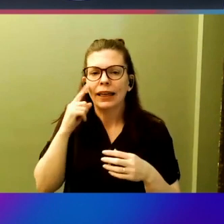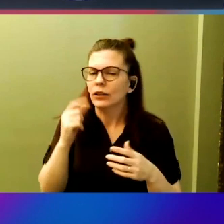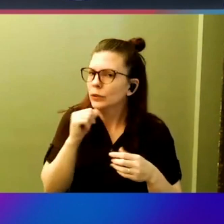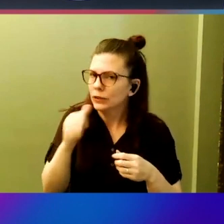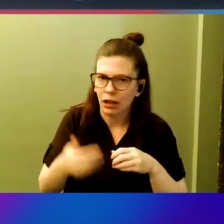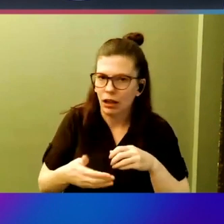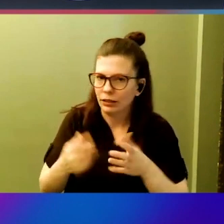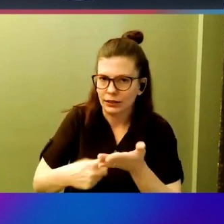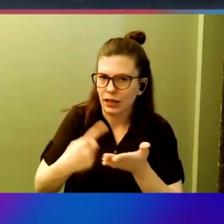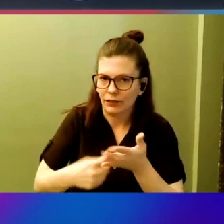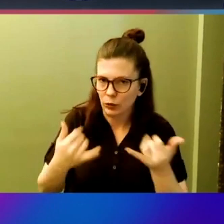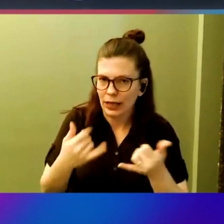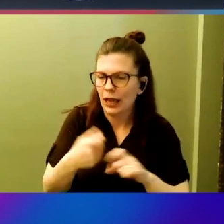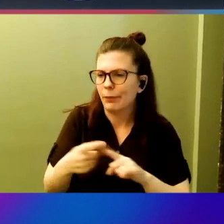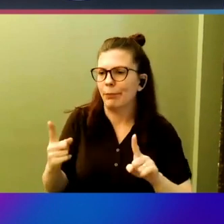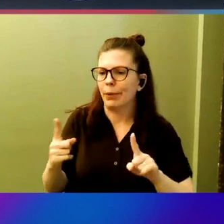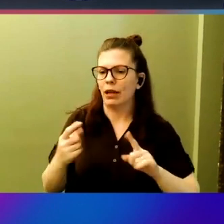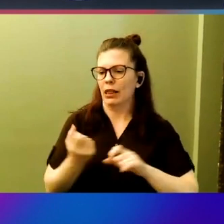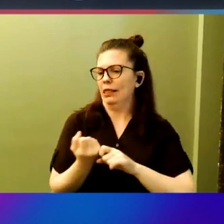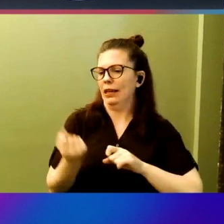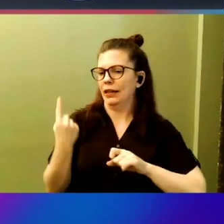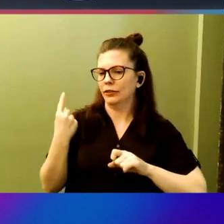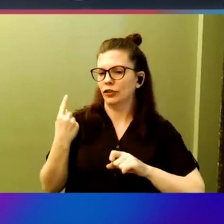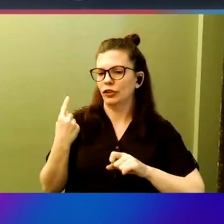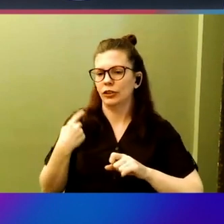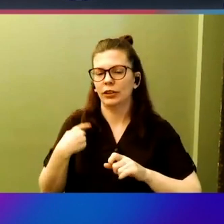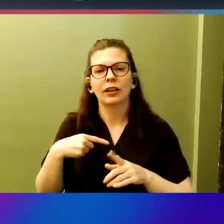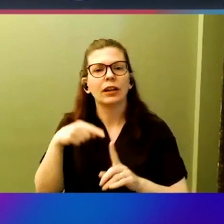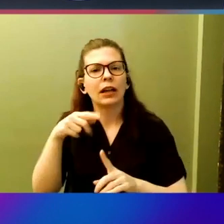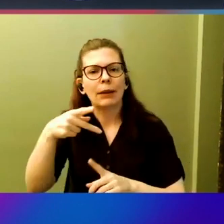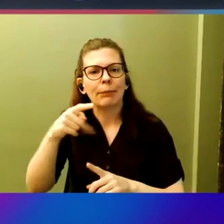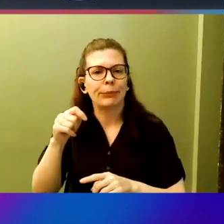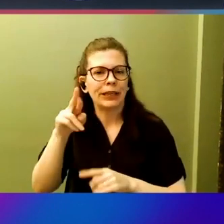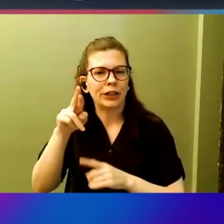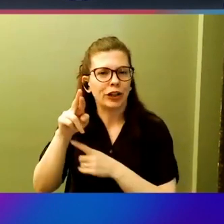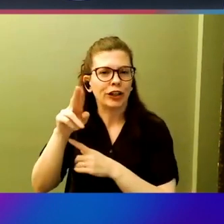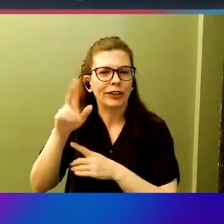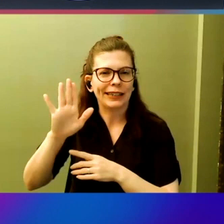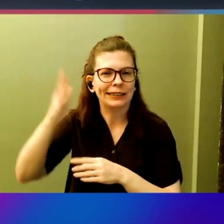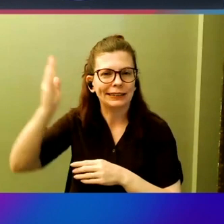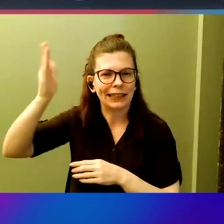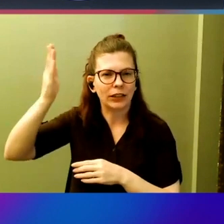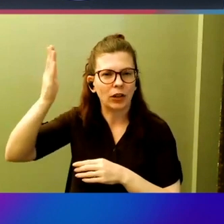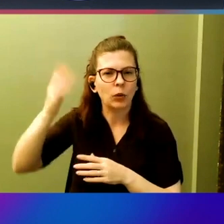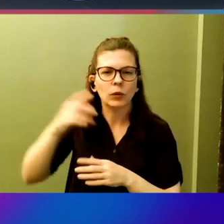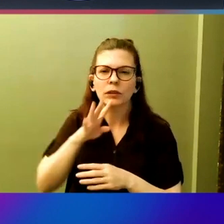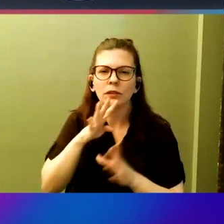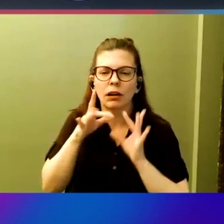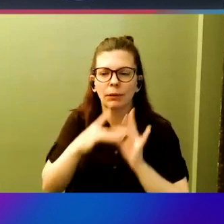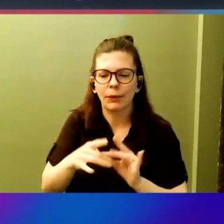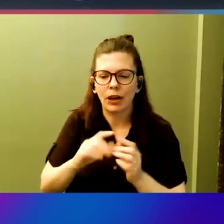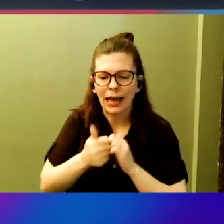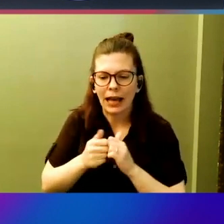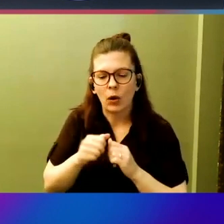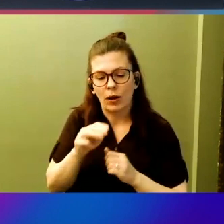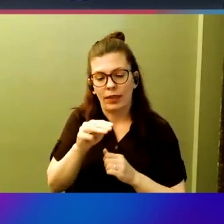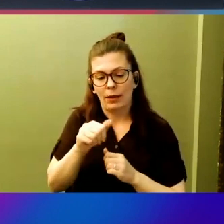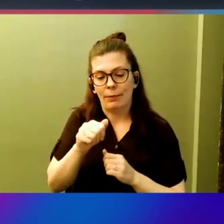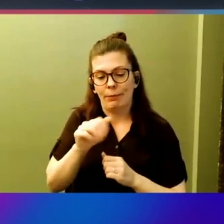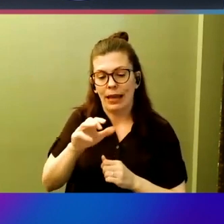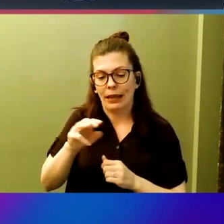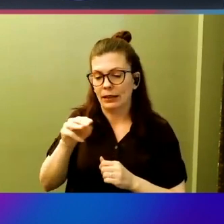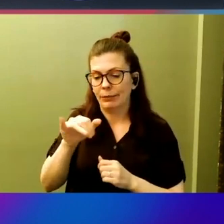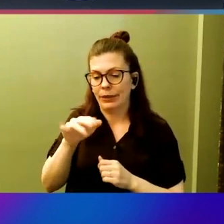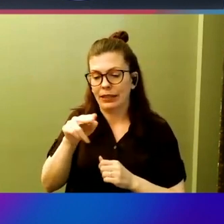last year, Peter DeSantis' keynote where he talked about how we took Mac Mini and enabled it as